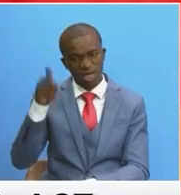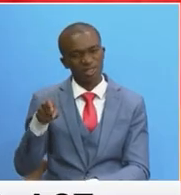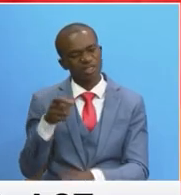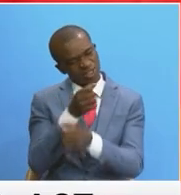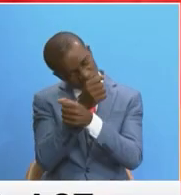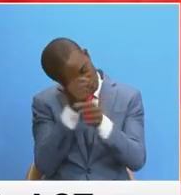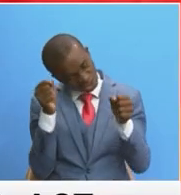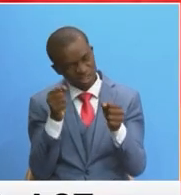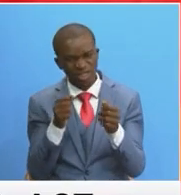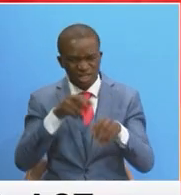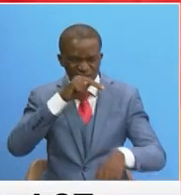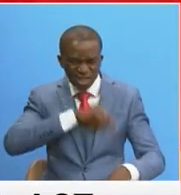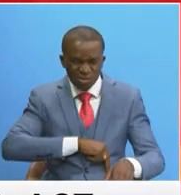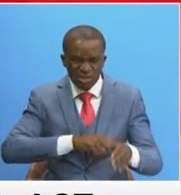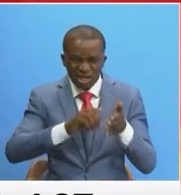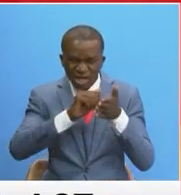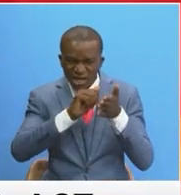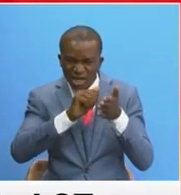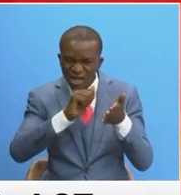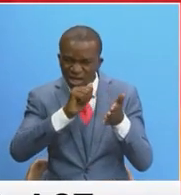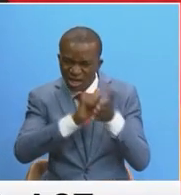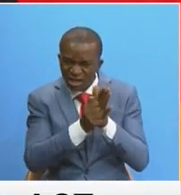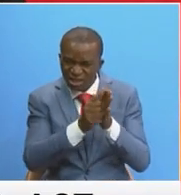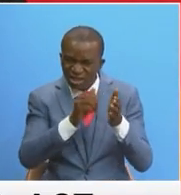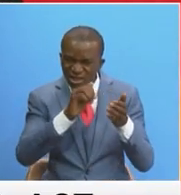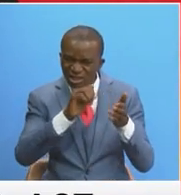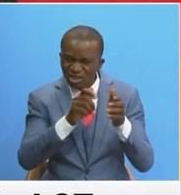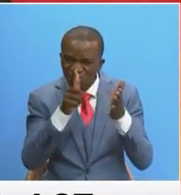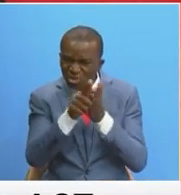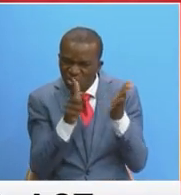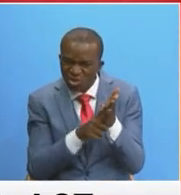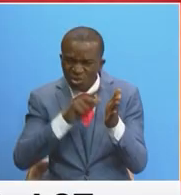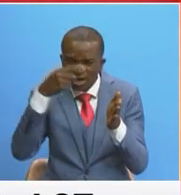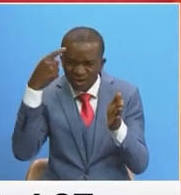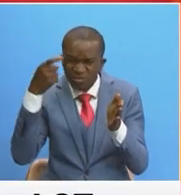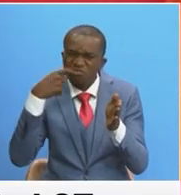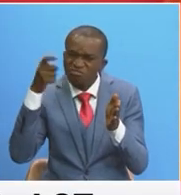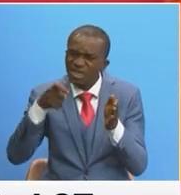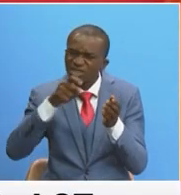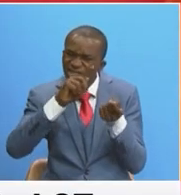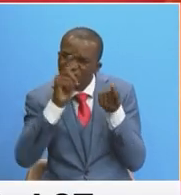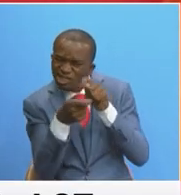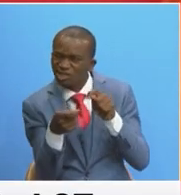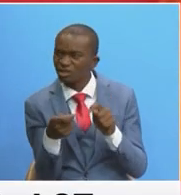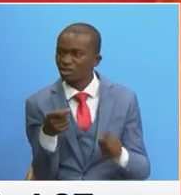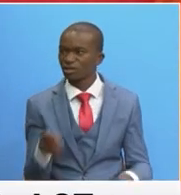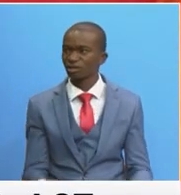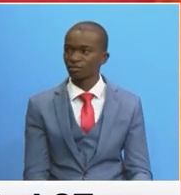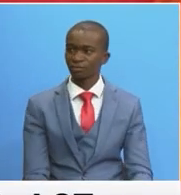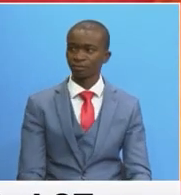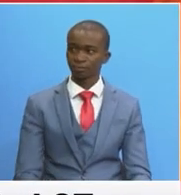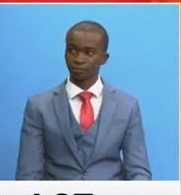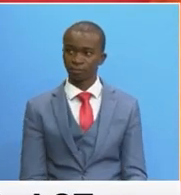NAPSA reforms, among others. While we commend government for his efforts, we